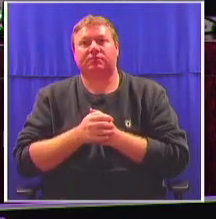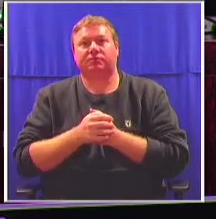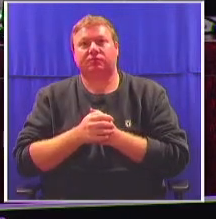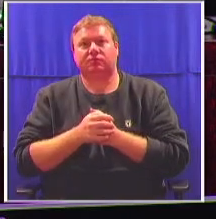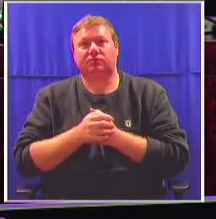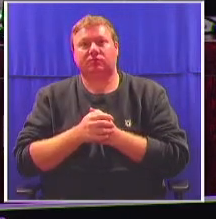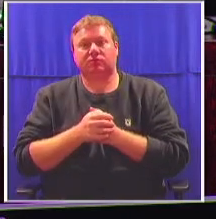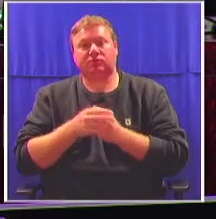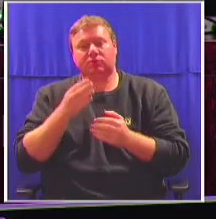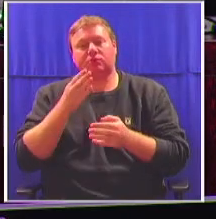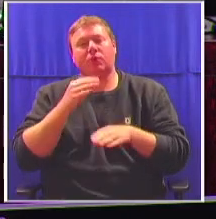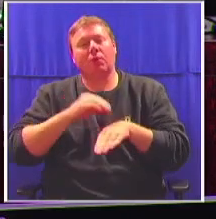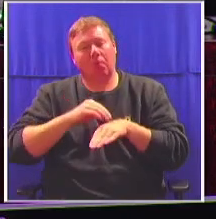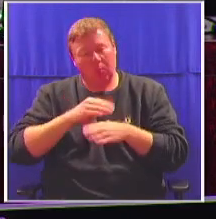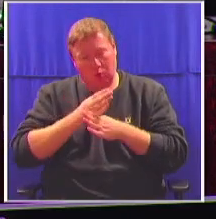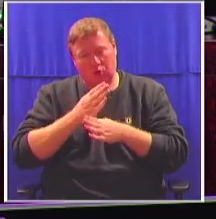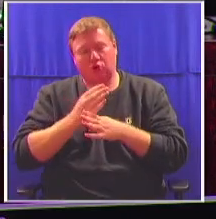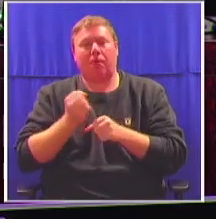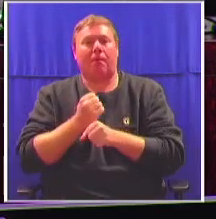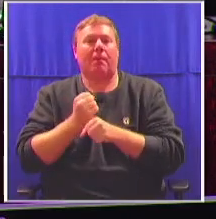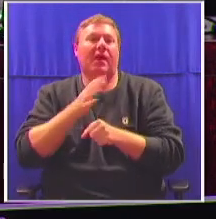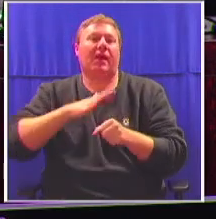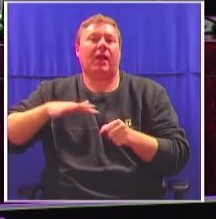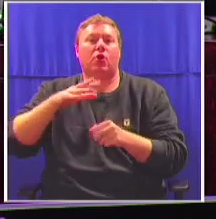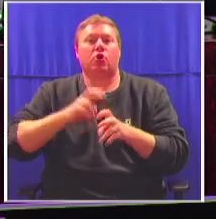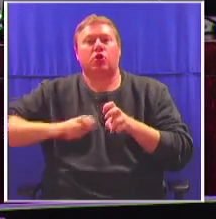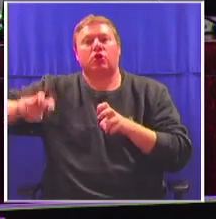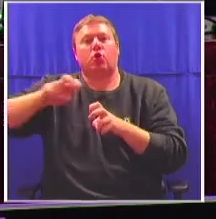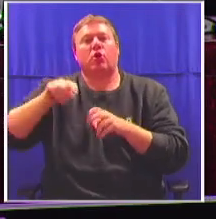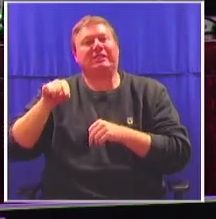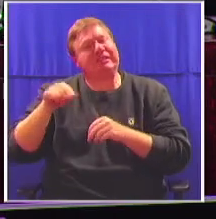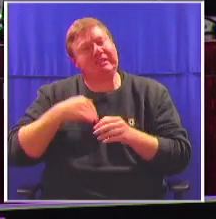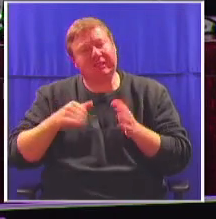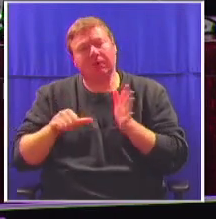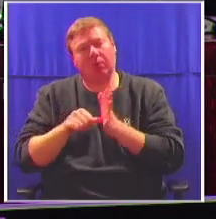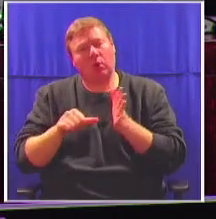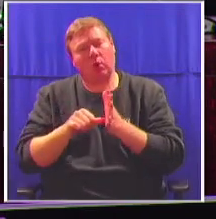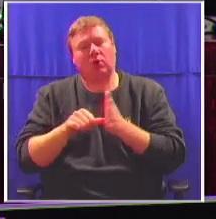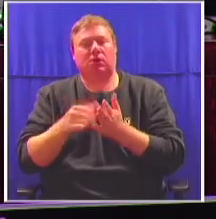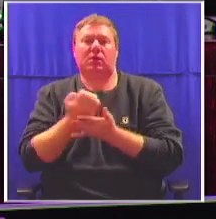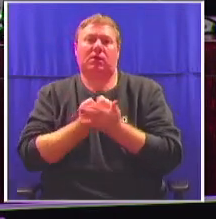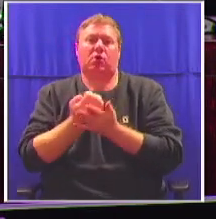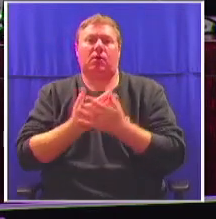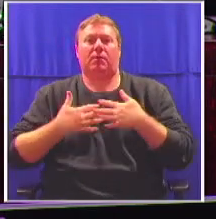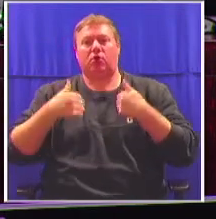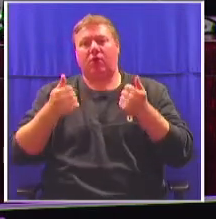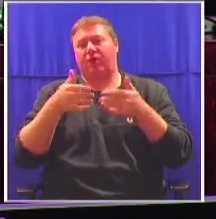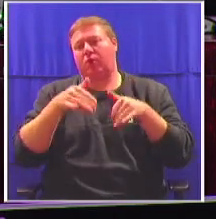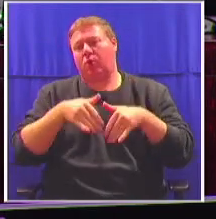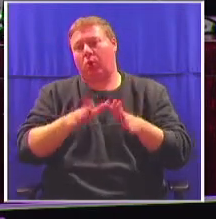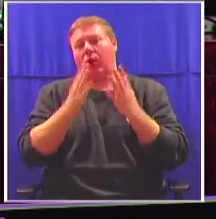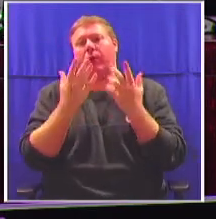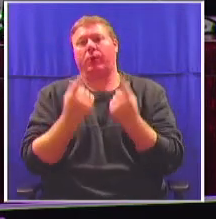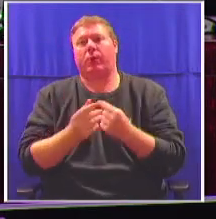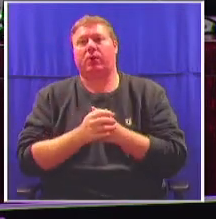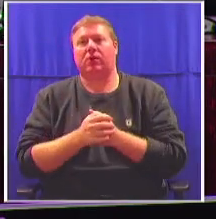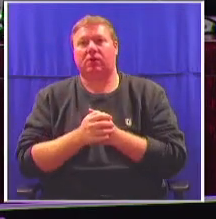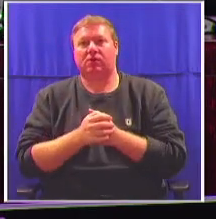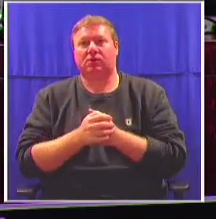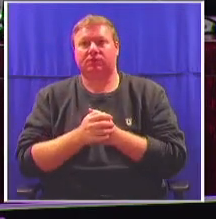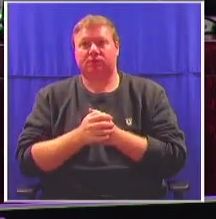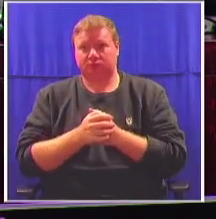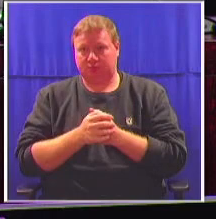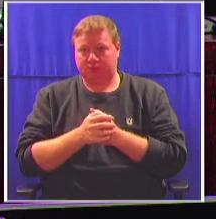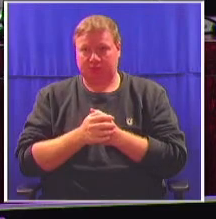more jobs in the sector is vital to our economic recovery efforts. The most recent data